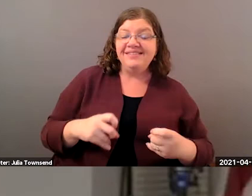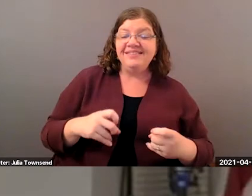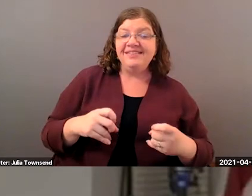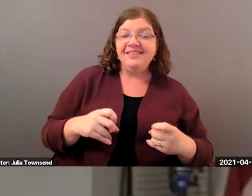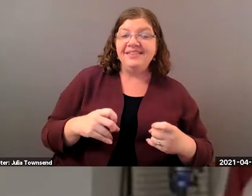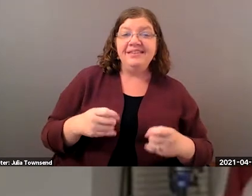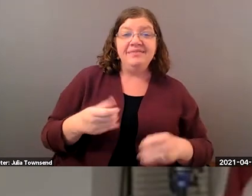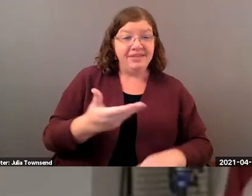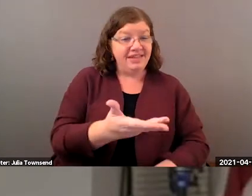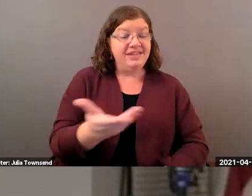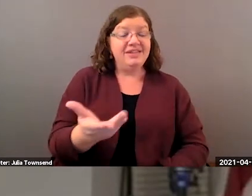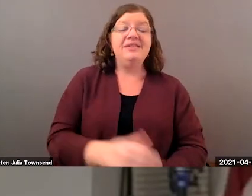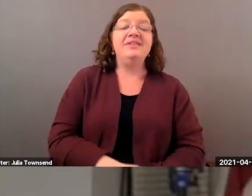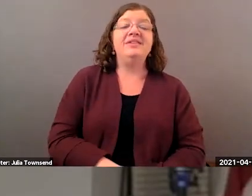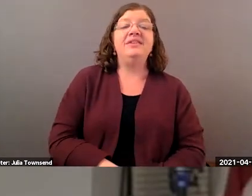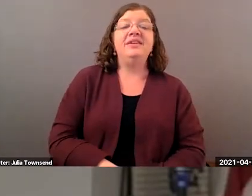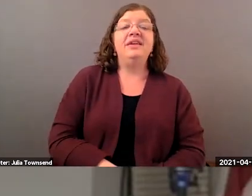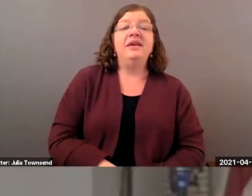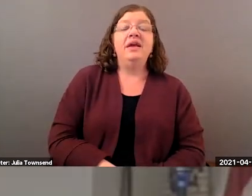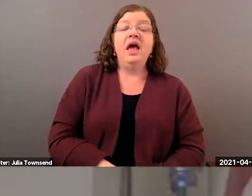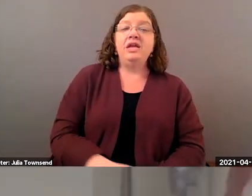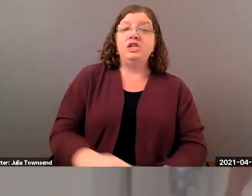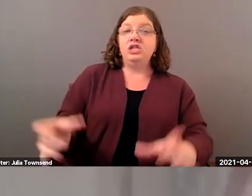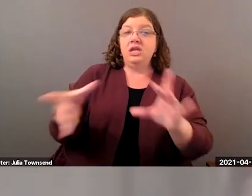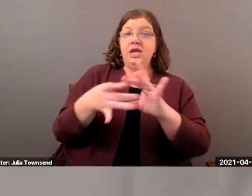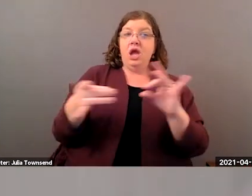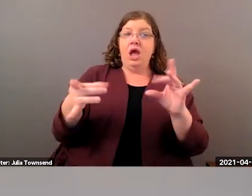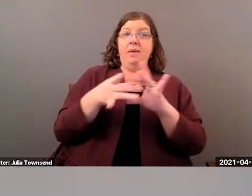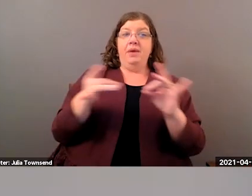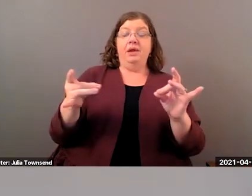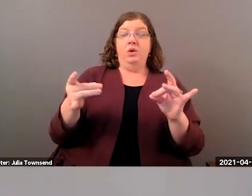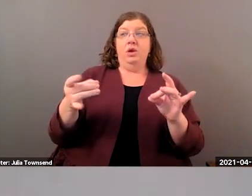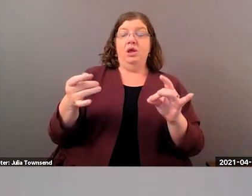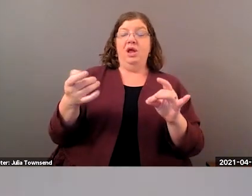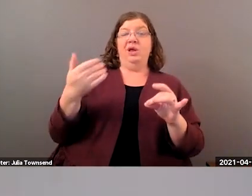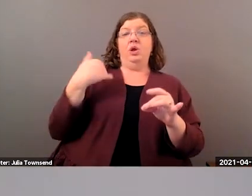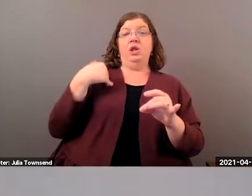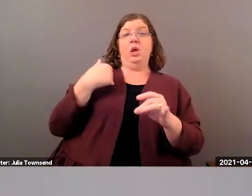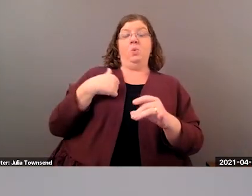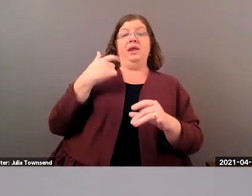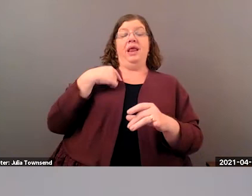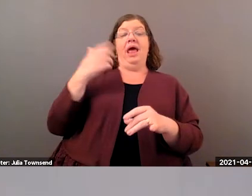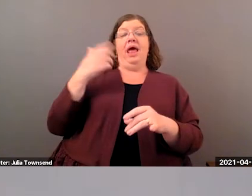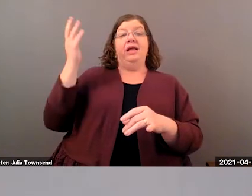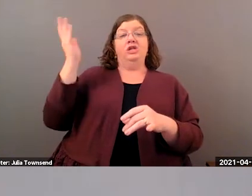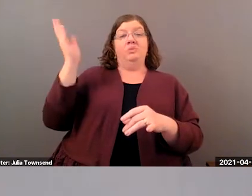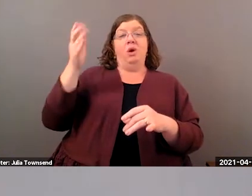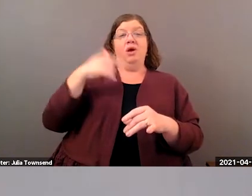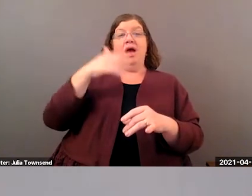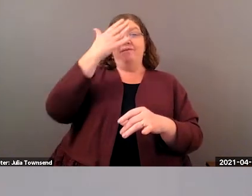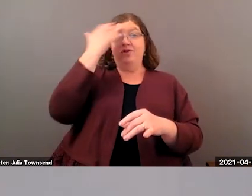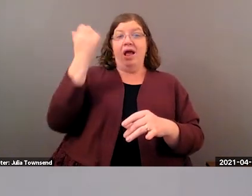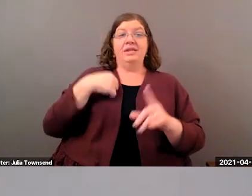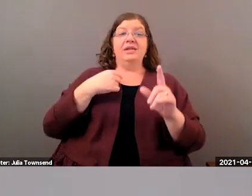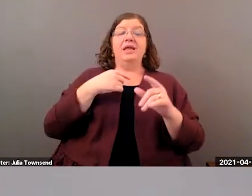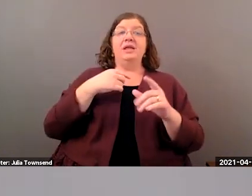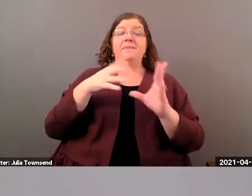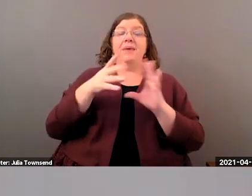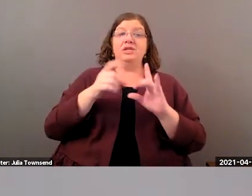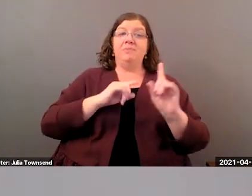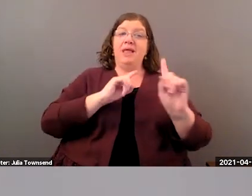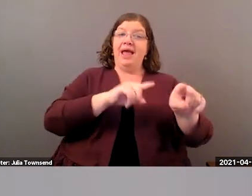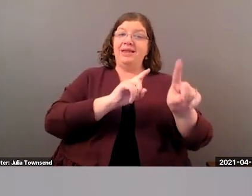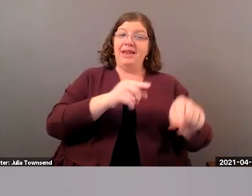Please, Ms. Munoz. I have a comment. When I spoke earlier, I forgot to mention something that I attended the other weekend, which was